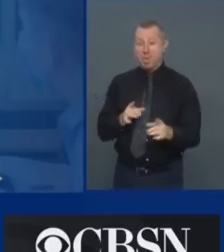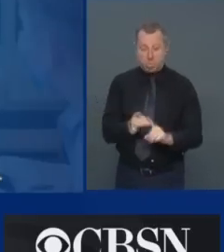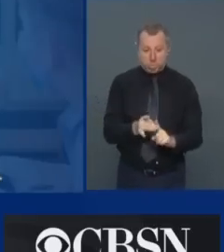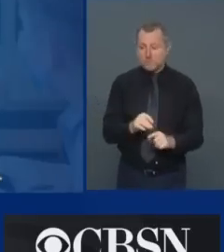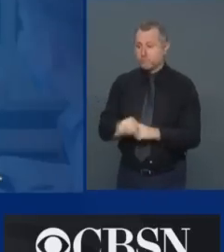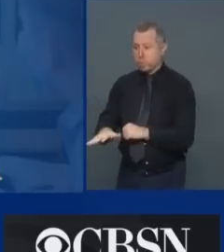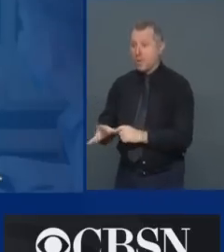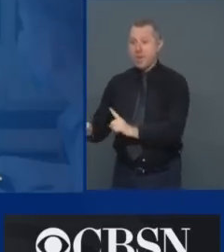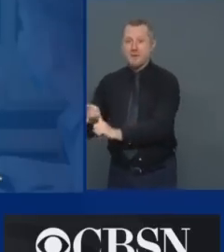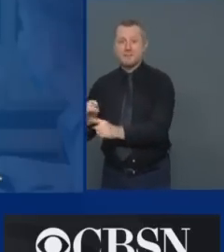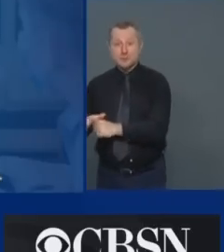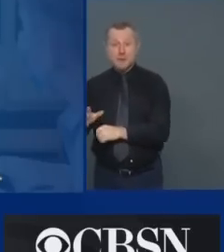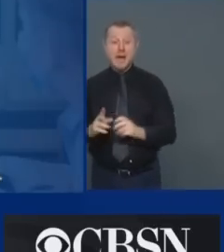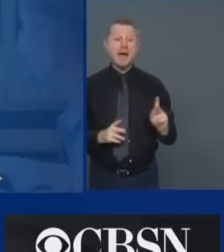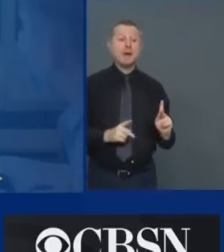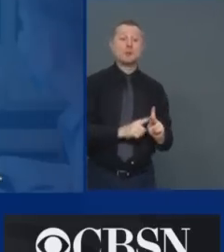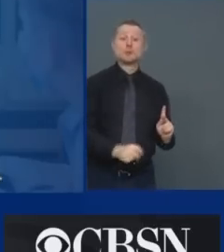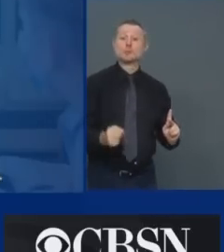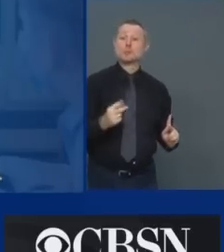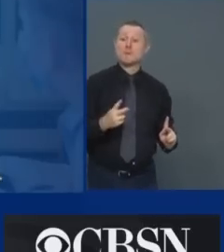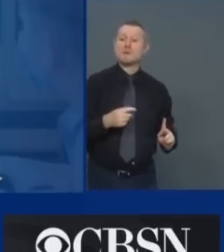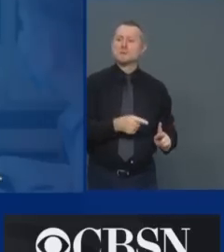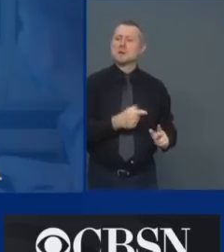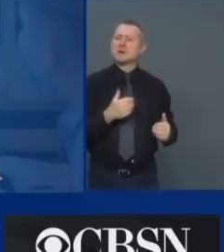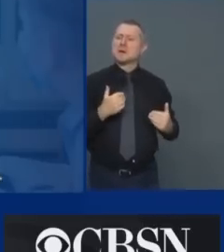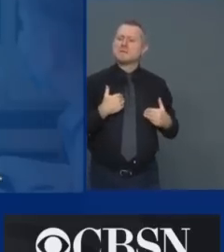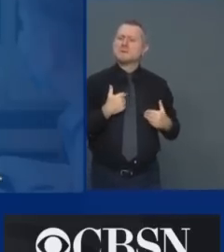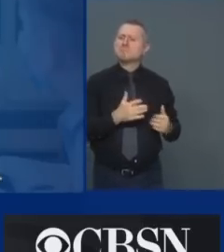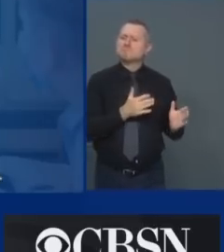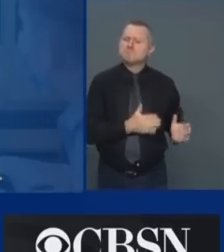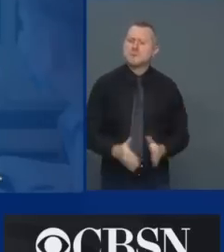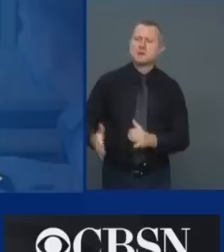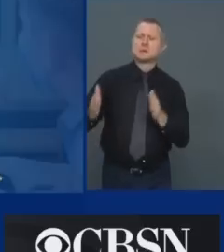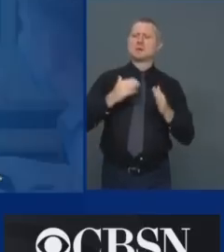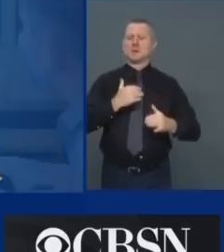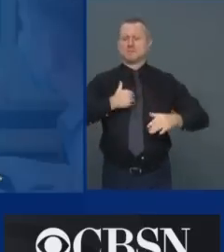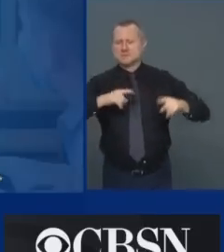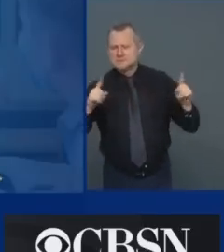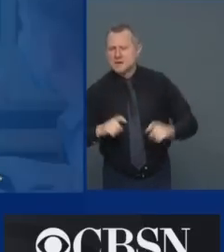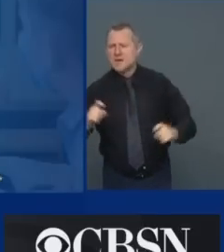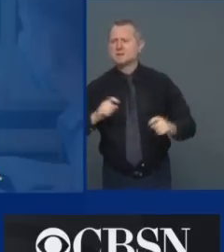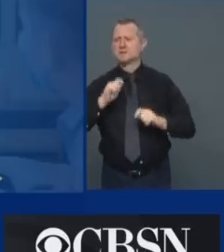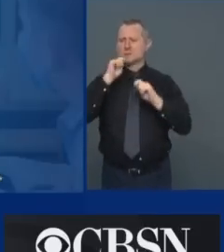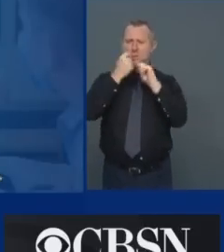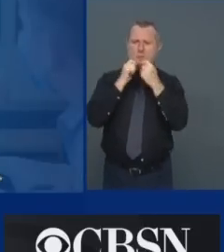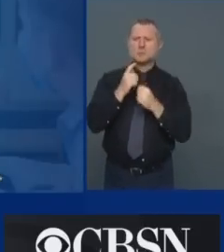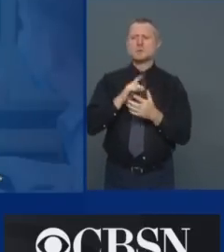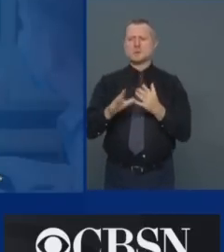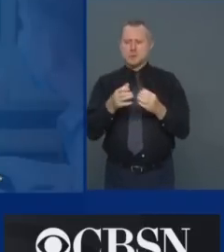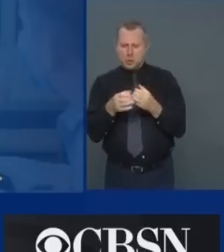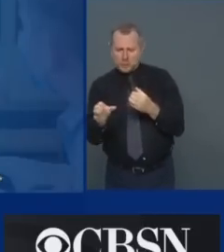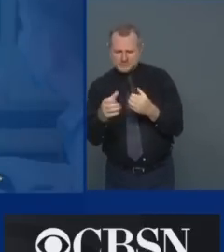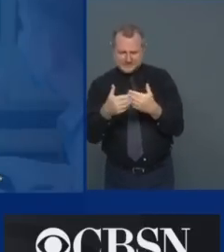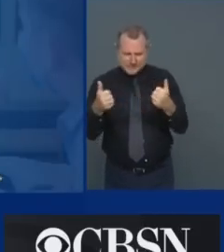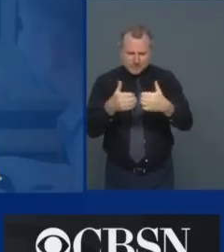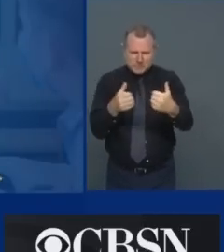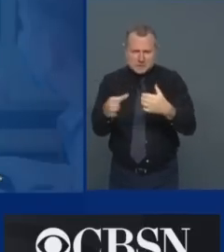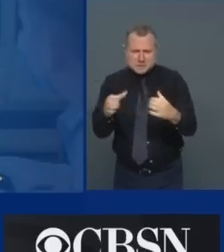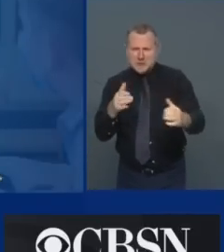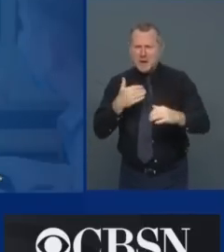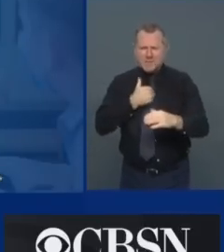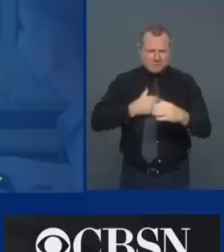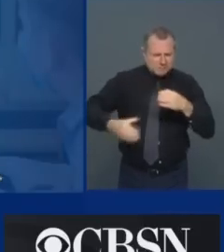testing and cohorting. Yeah, great. If the plans work. If the plans